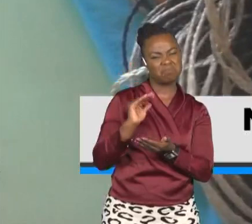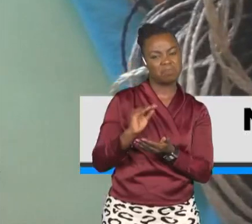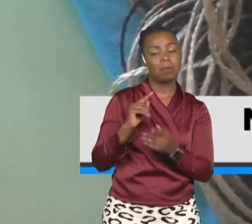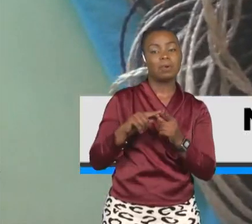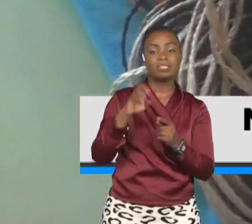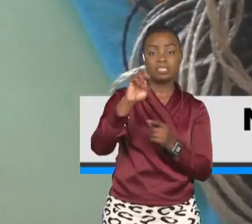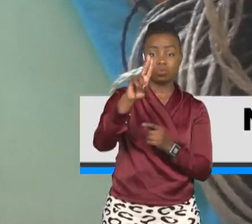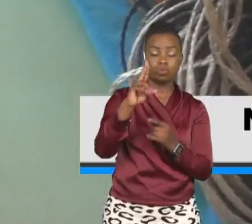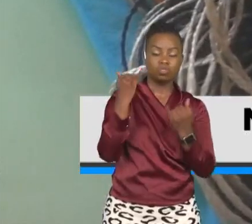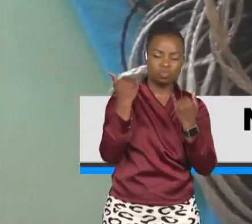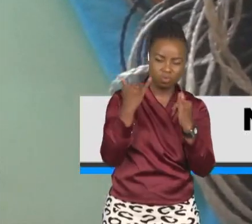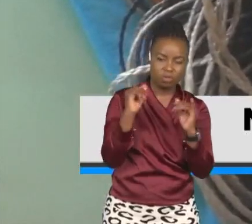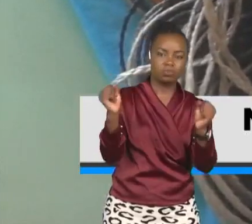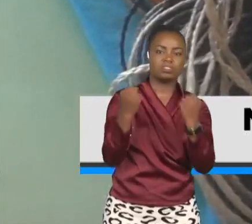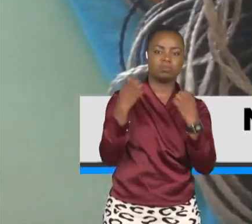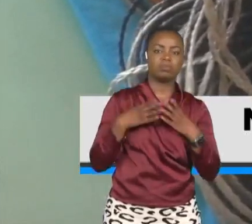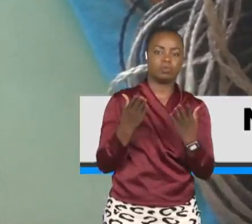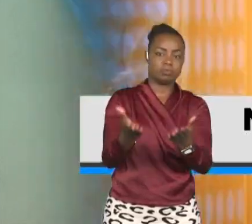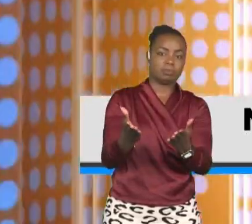efforts to support the Libyan Coast Guard.